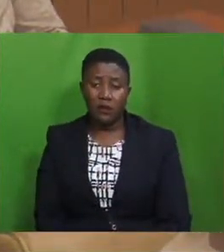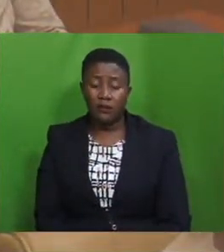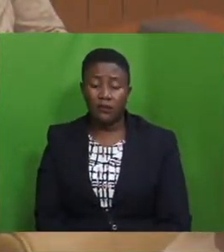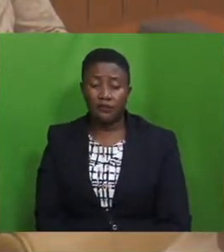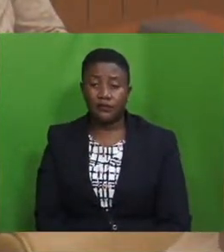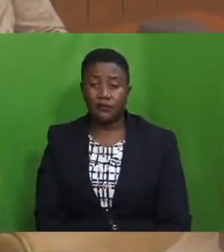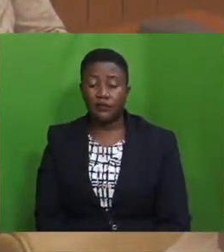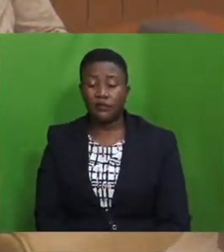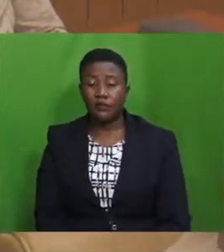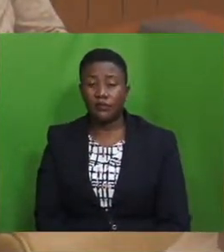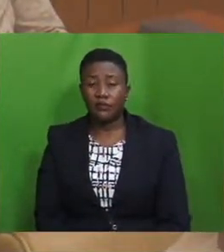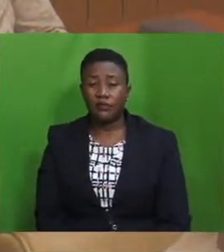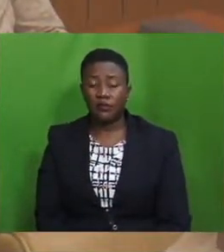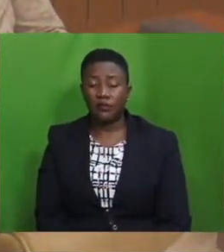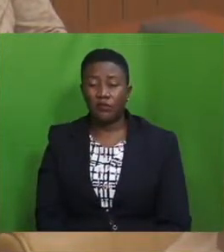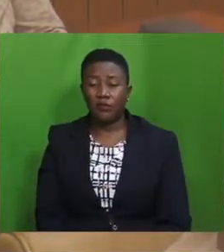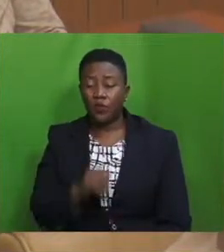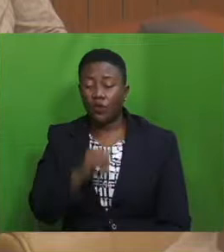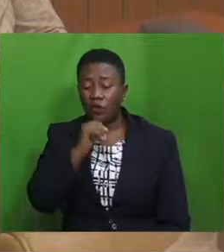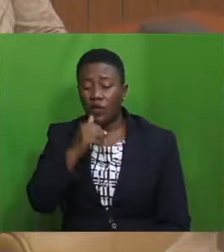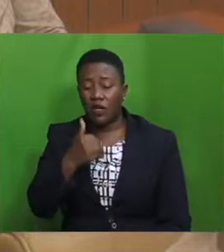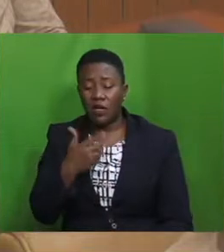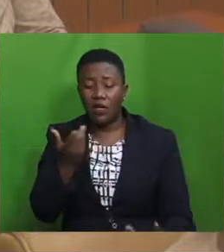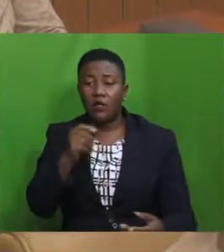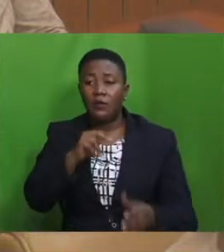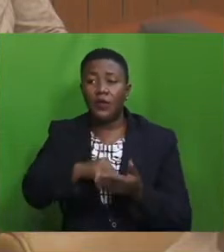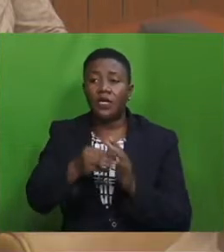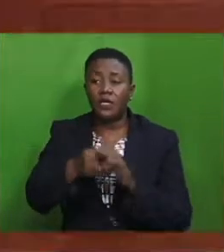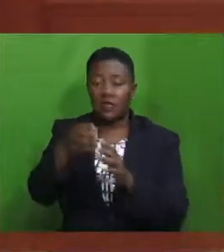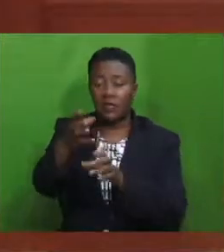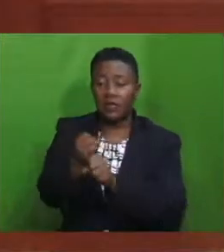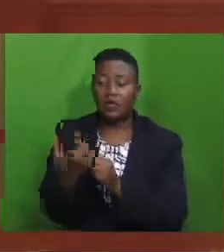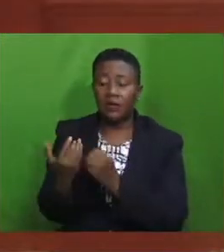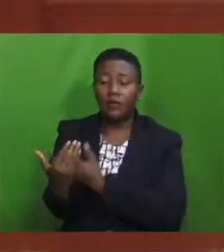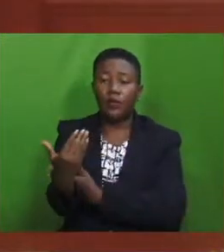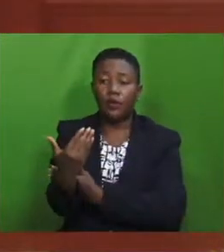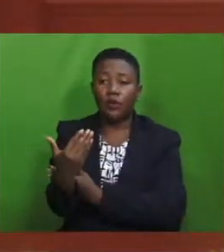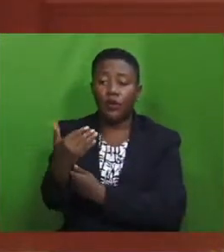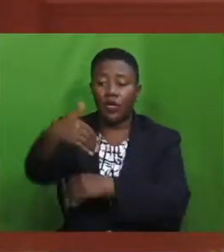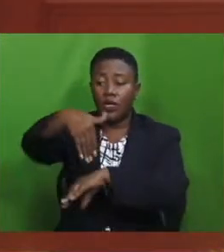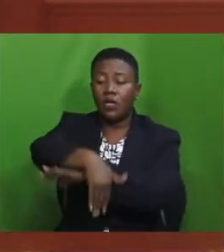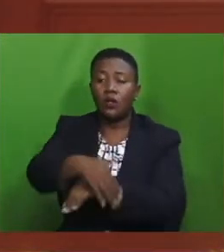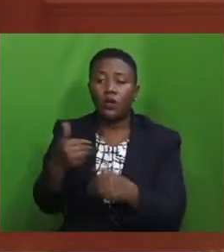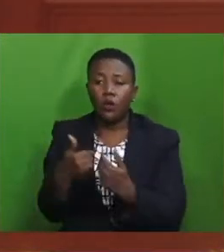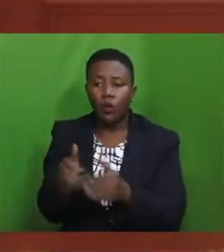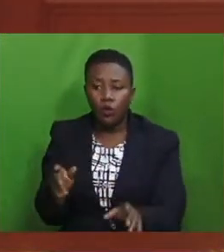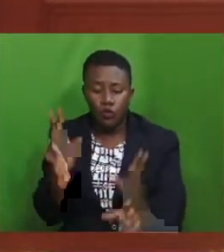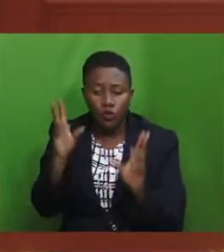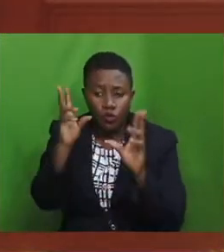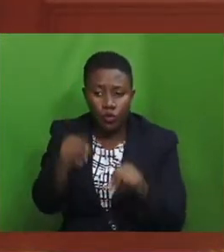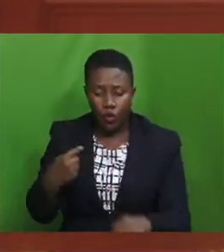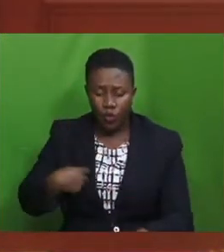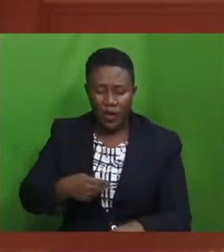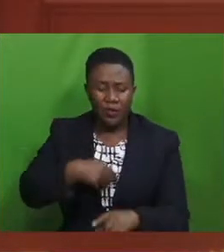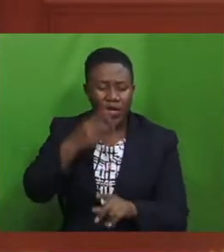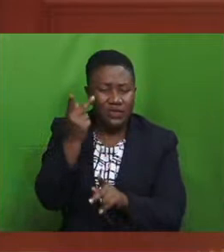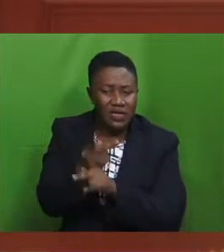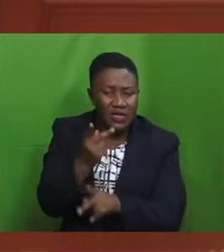Principle, you don't have it in the morning and then lose it in the evening. You keep it at all times, Mr. Speaker. So, Mr.